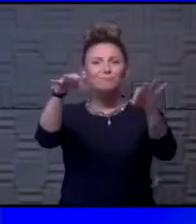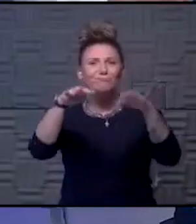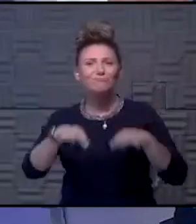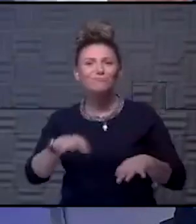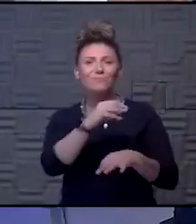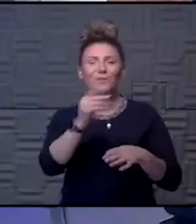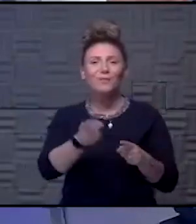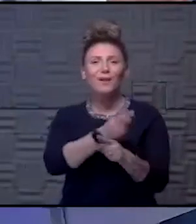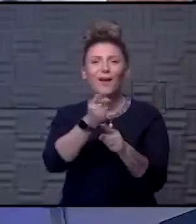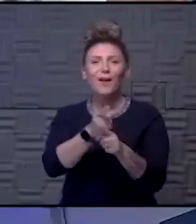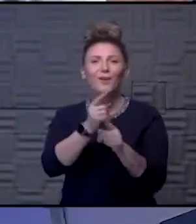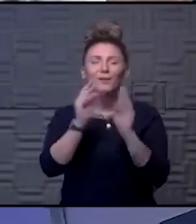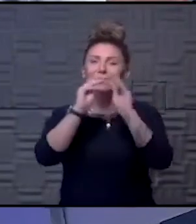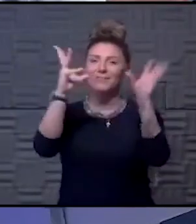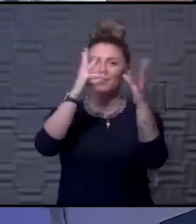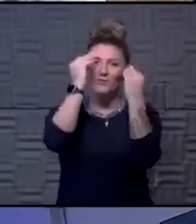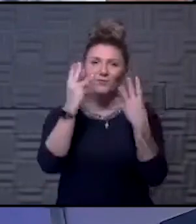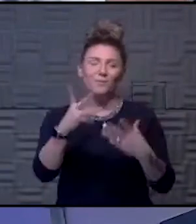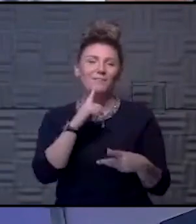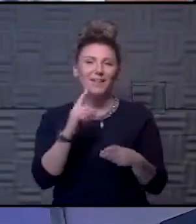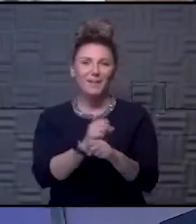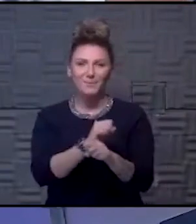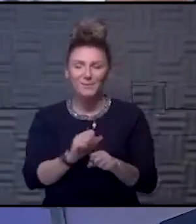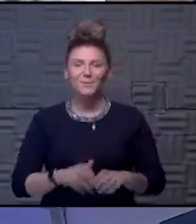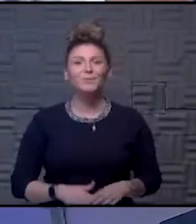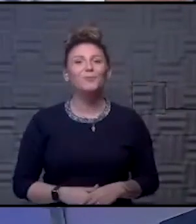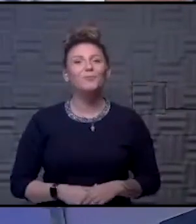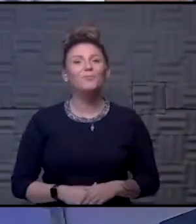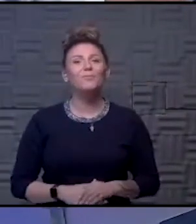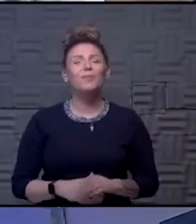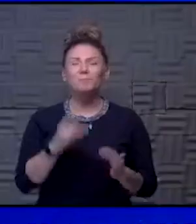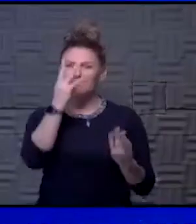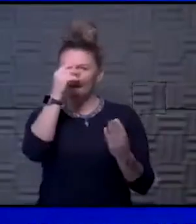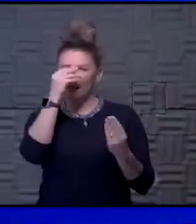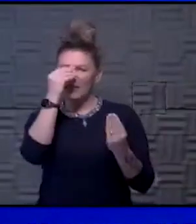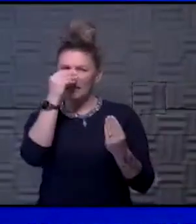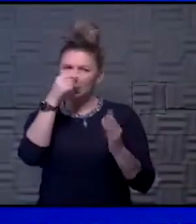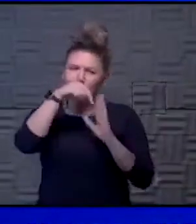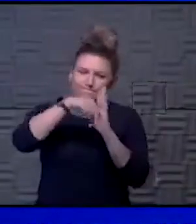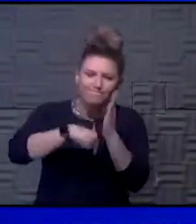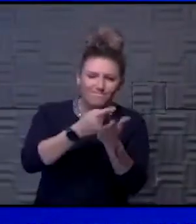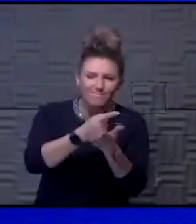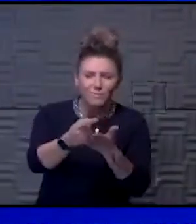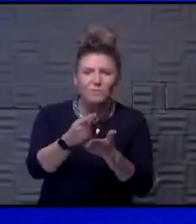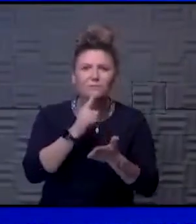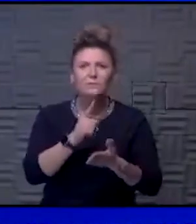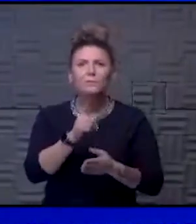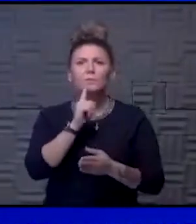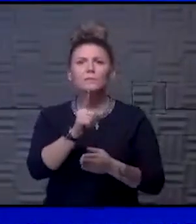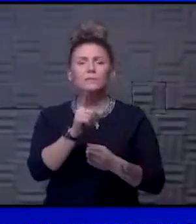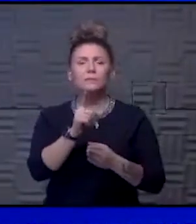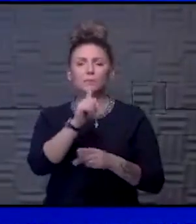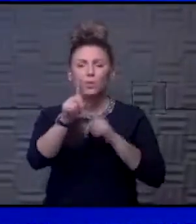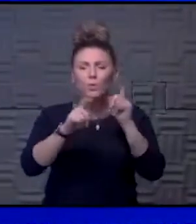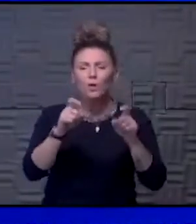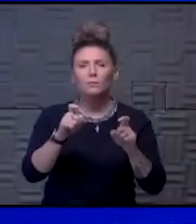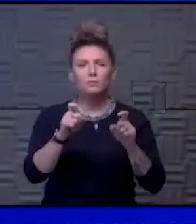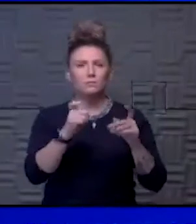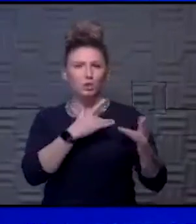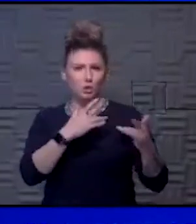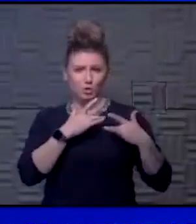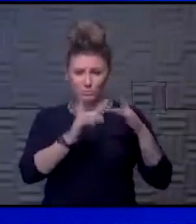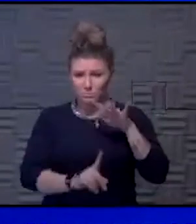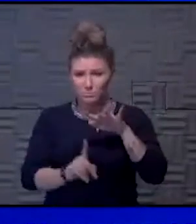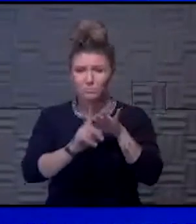information. Absolutely. I've been thinking a lot this week about the very real questions and concerns that have come